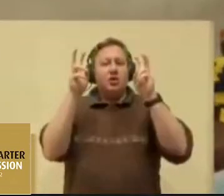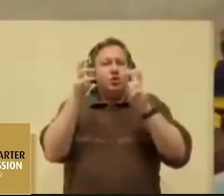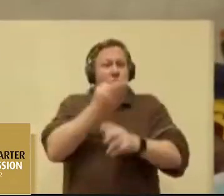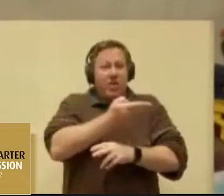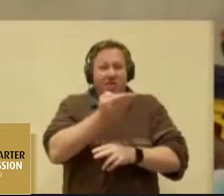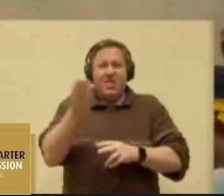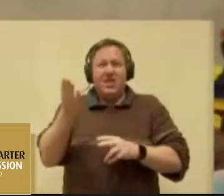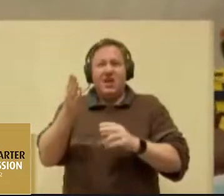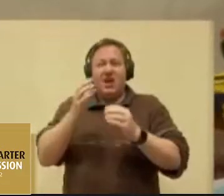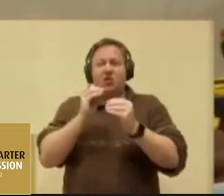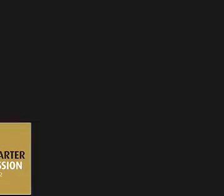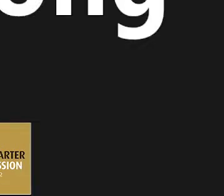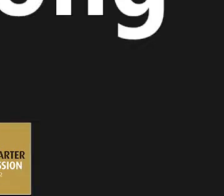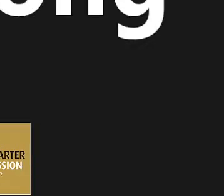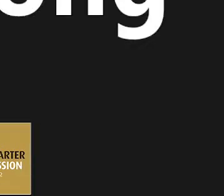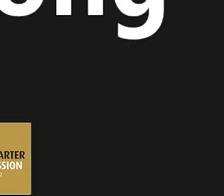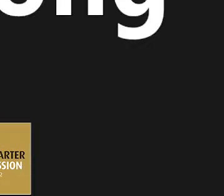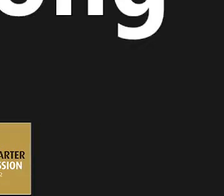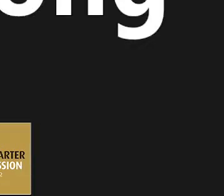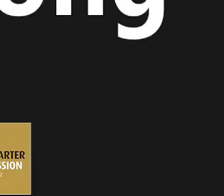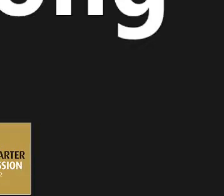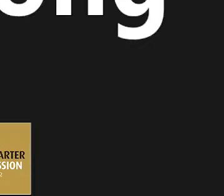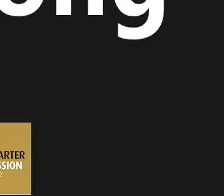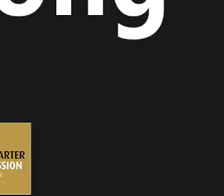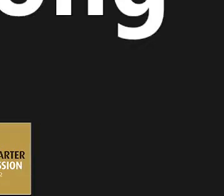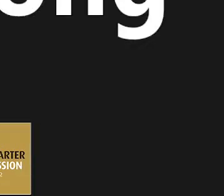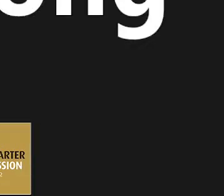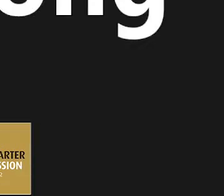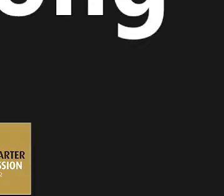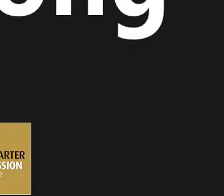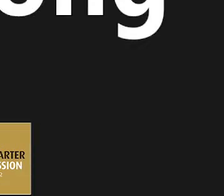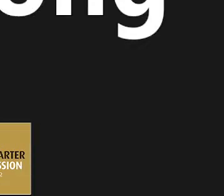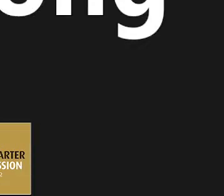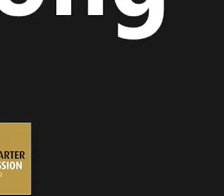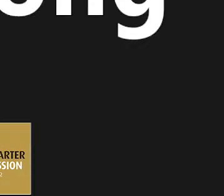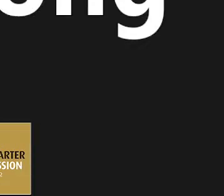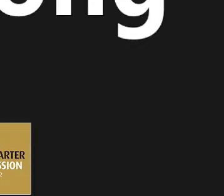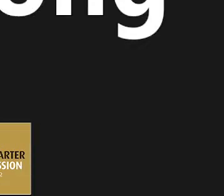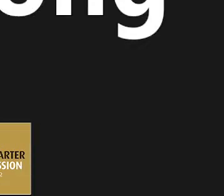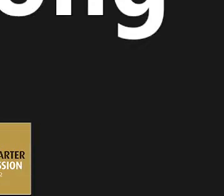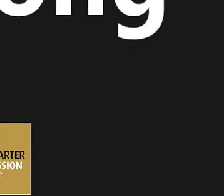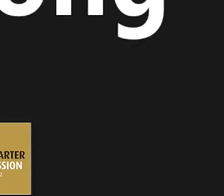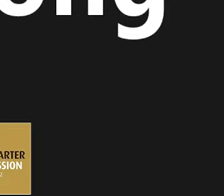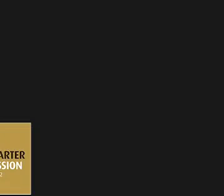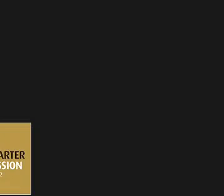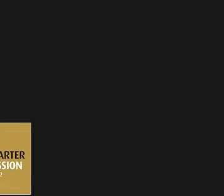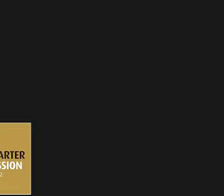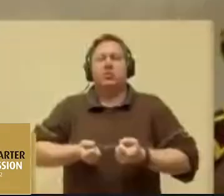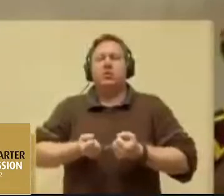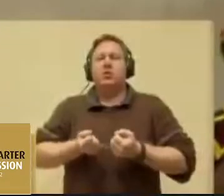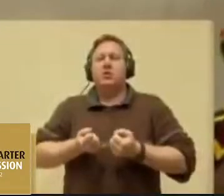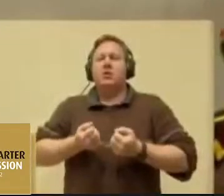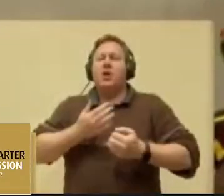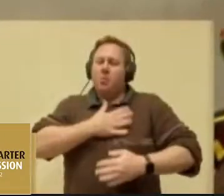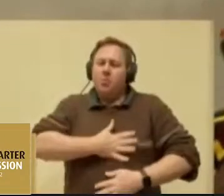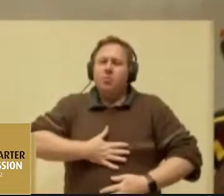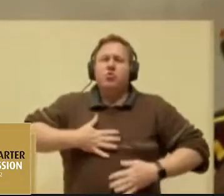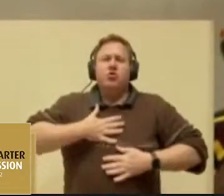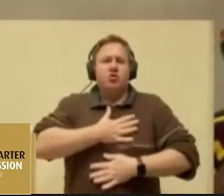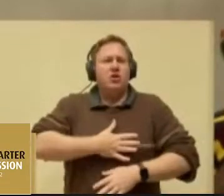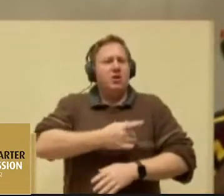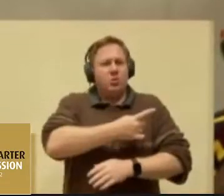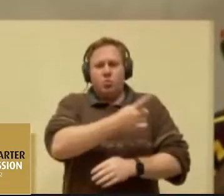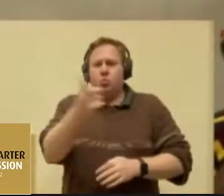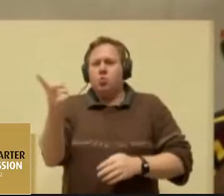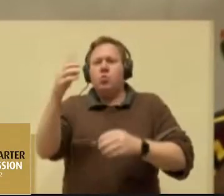now i want to start to express our appreciation and thank all of you for your participation in